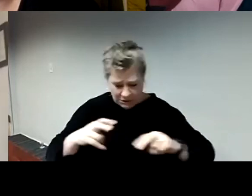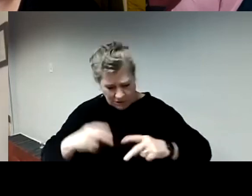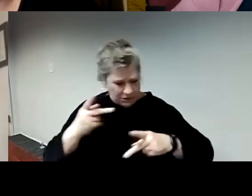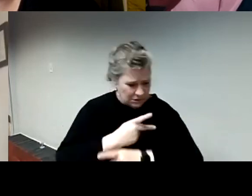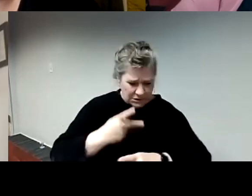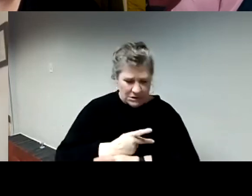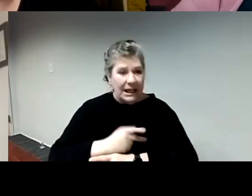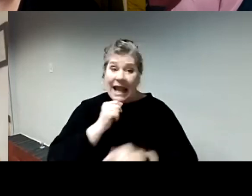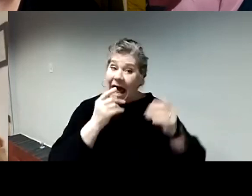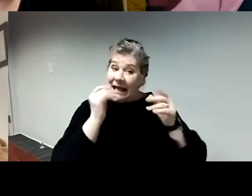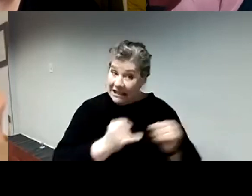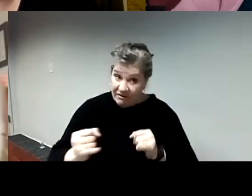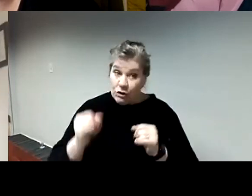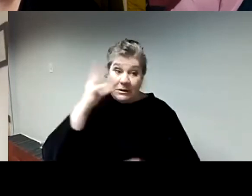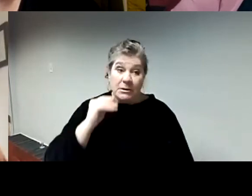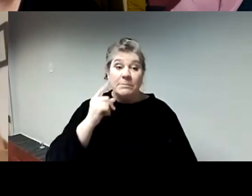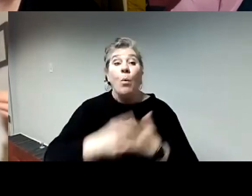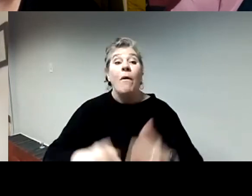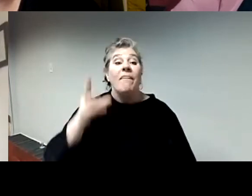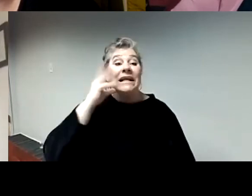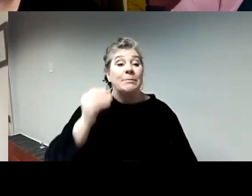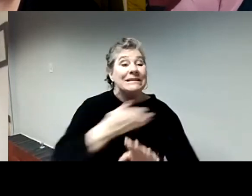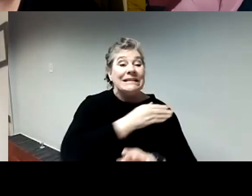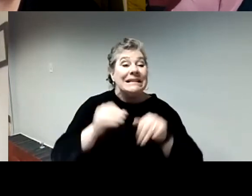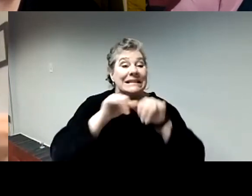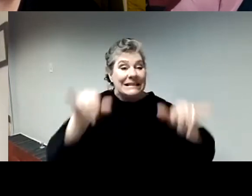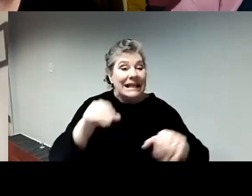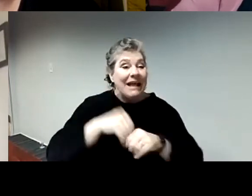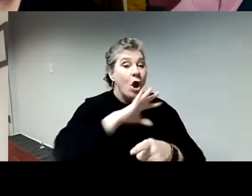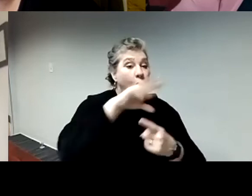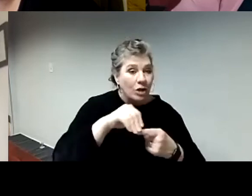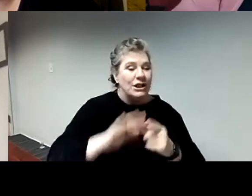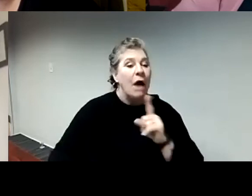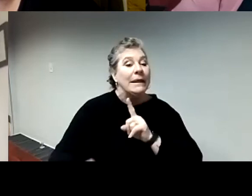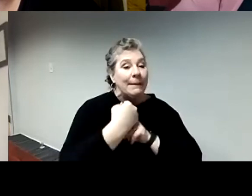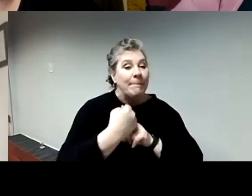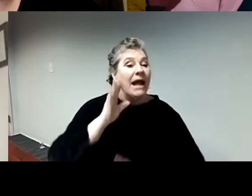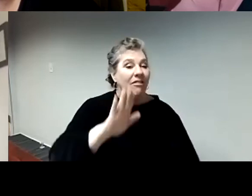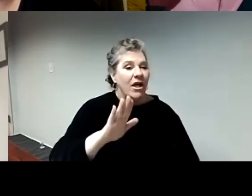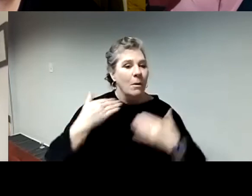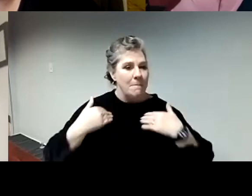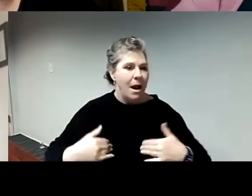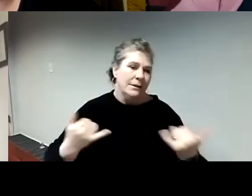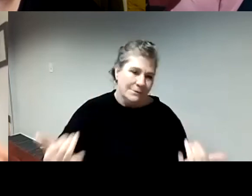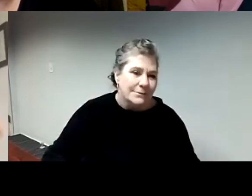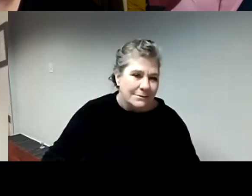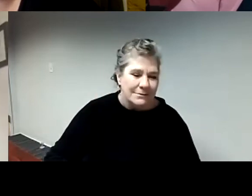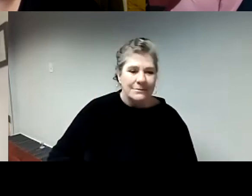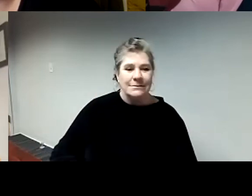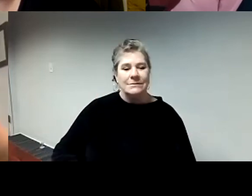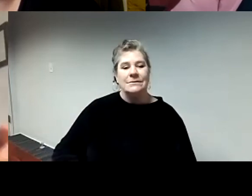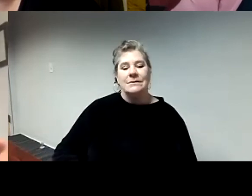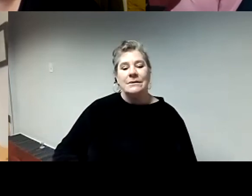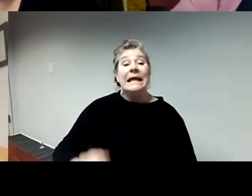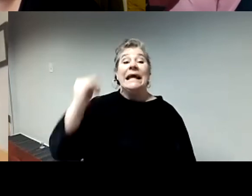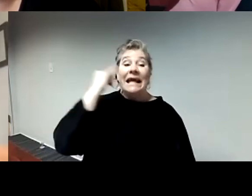the individual experience, but what they've experienced systemically and culturally and how that's impacted their, you know, where they're at right now.